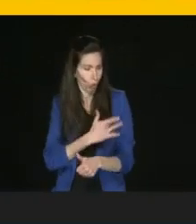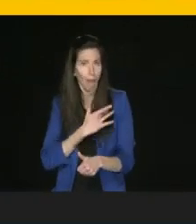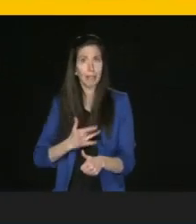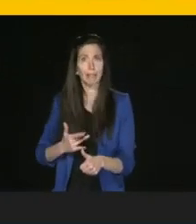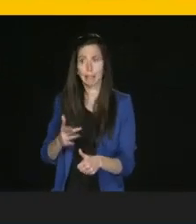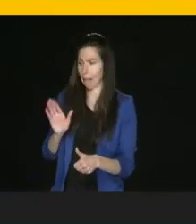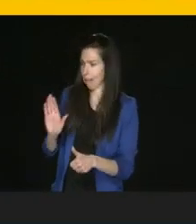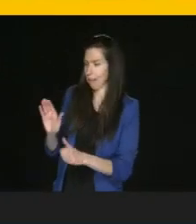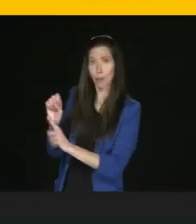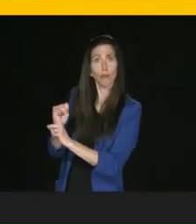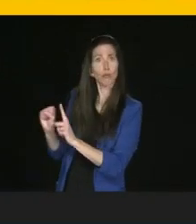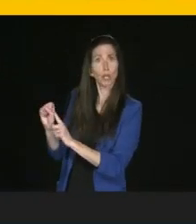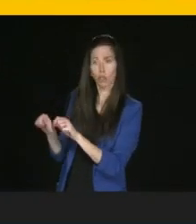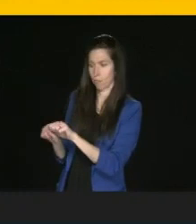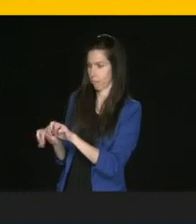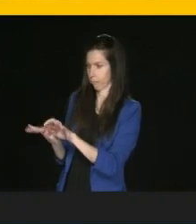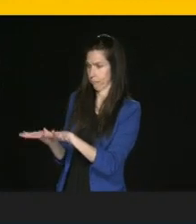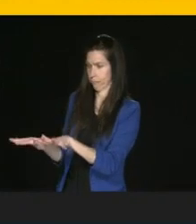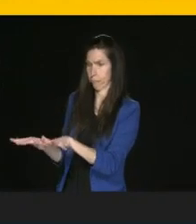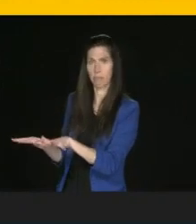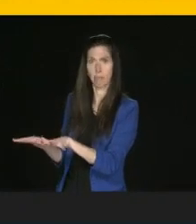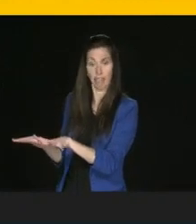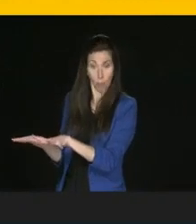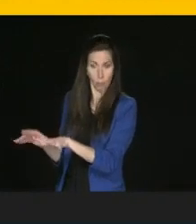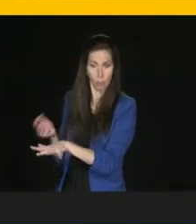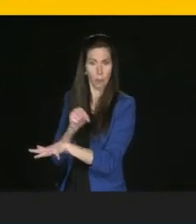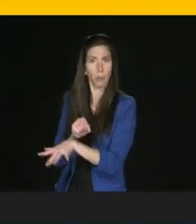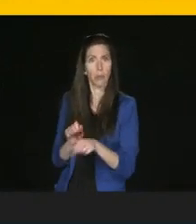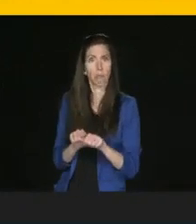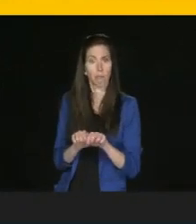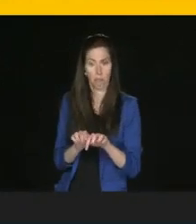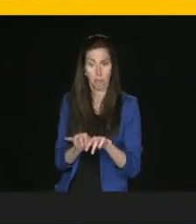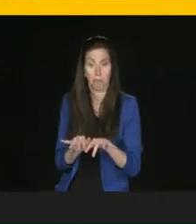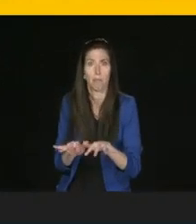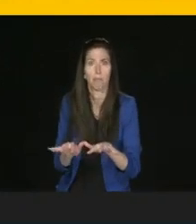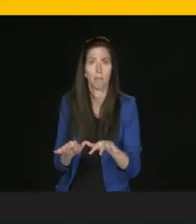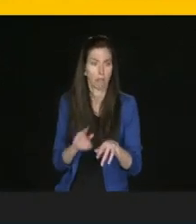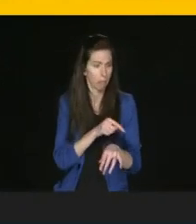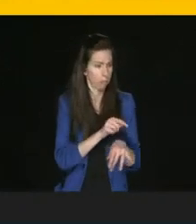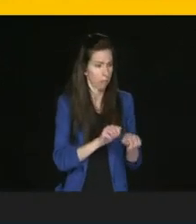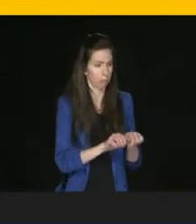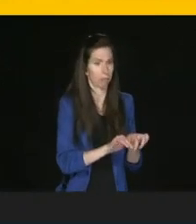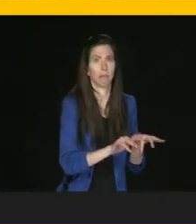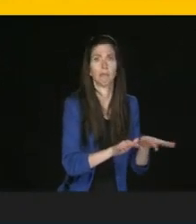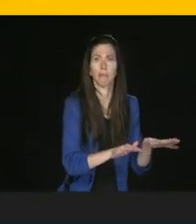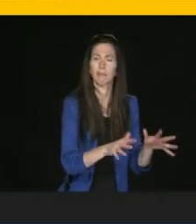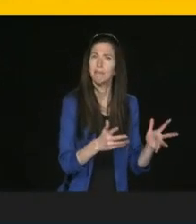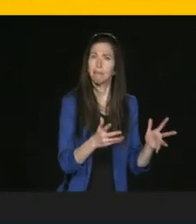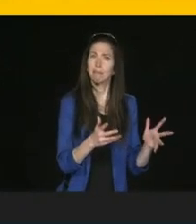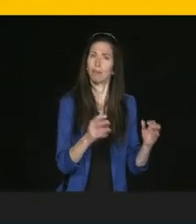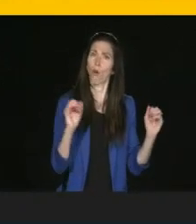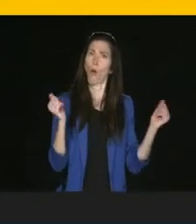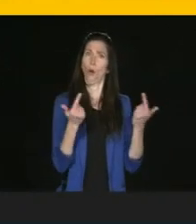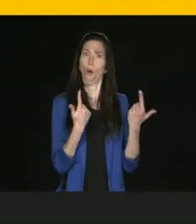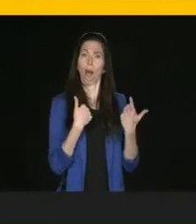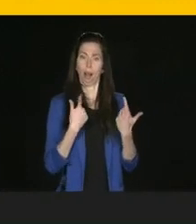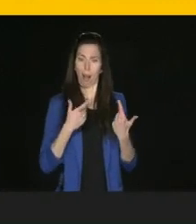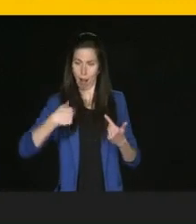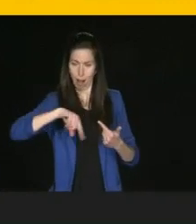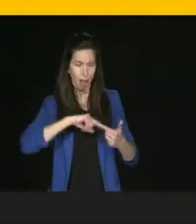it all depends on what's happening in the provinces and territories. In the future, one province, for example,